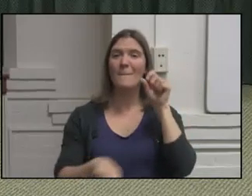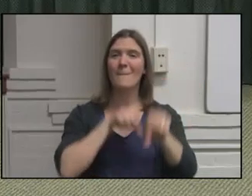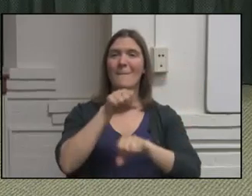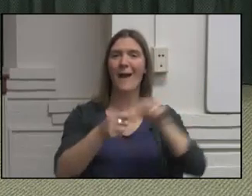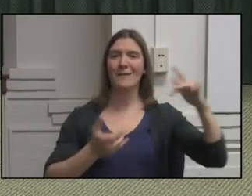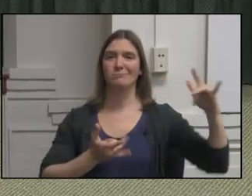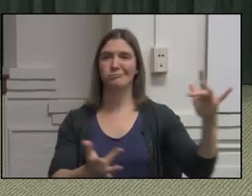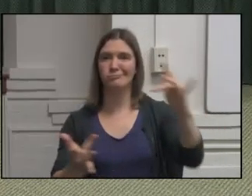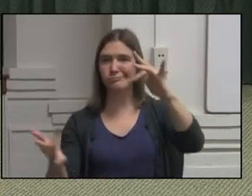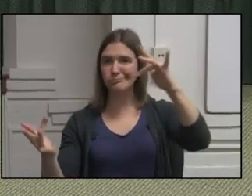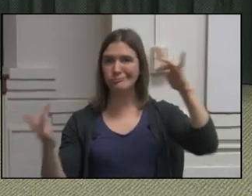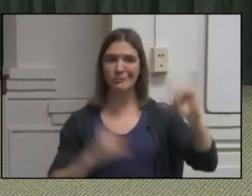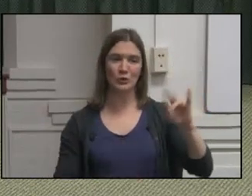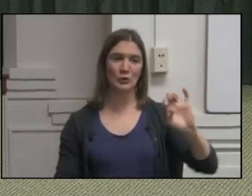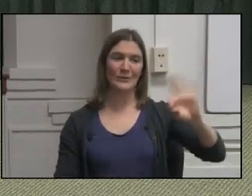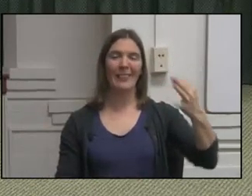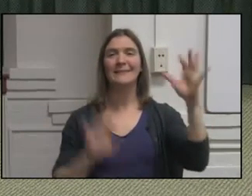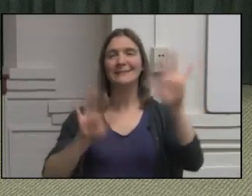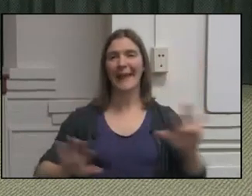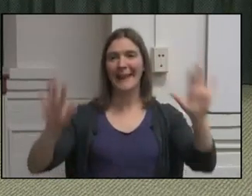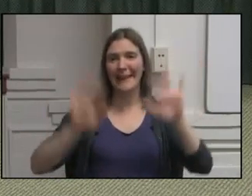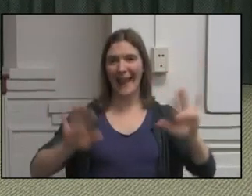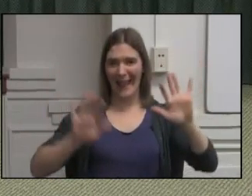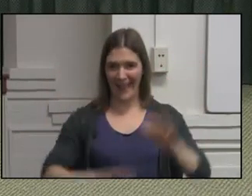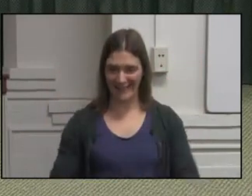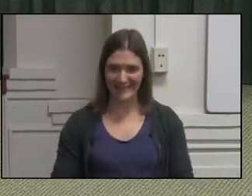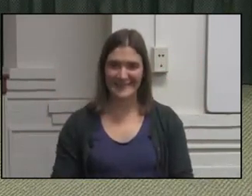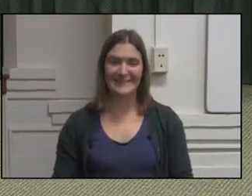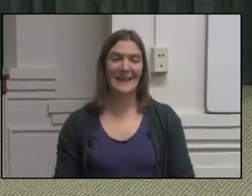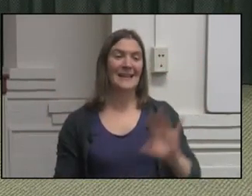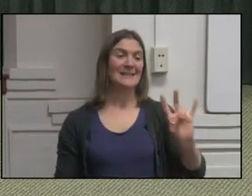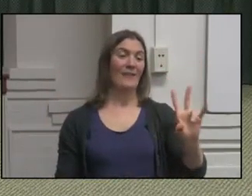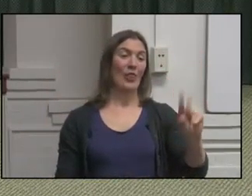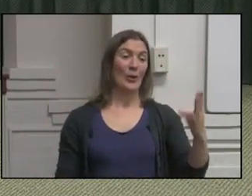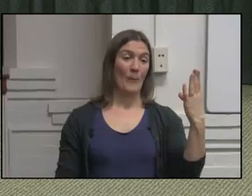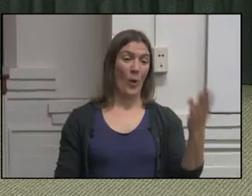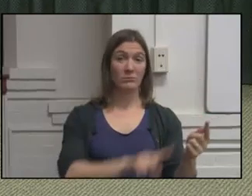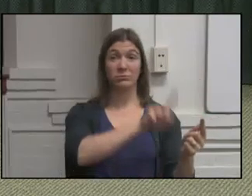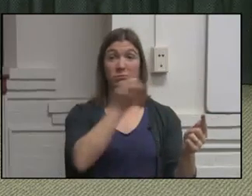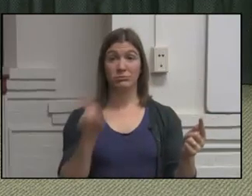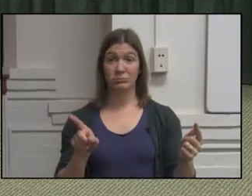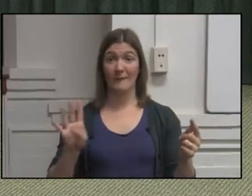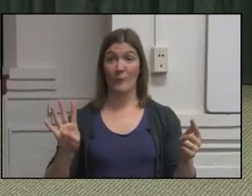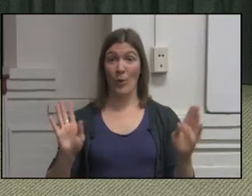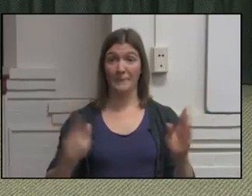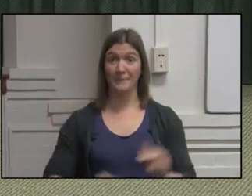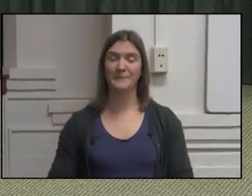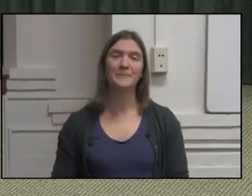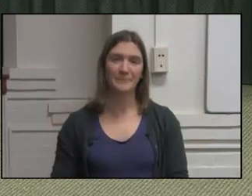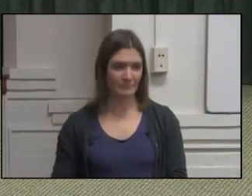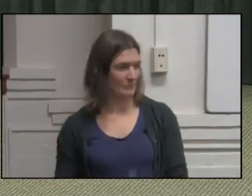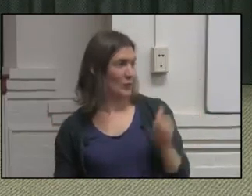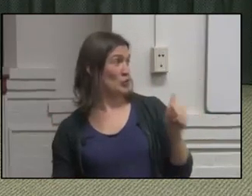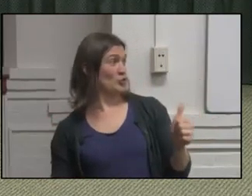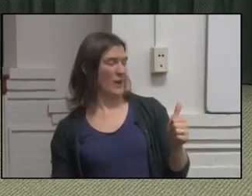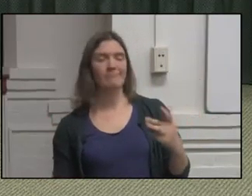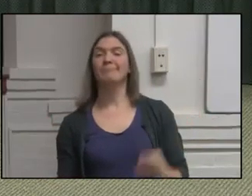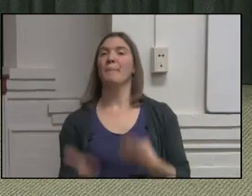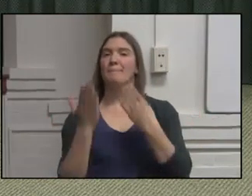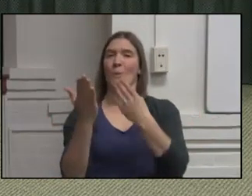Heifer bike ride event on June 9th, 2019, between 7:30 a.m. and 4 p.m. Great. Daniel